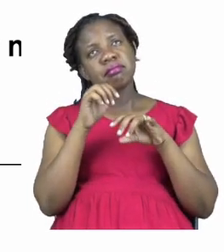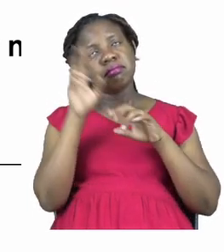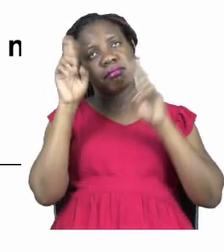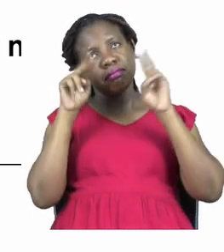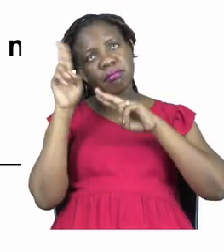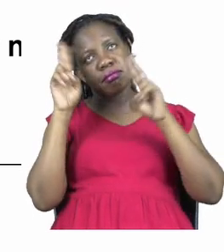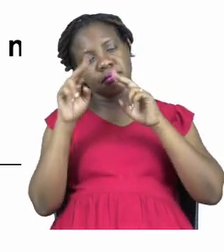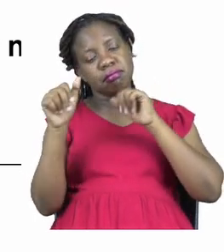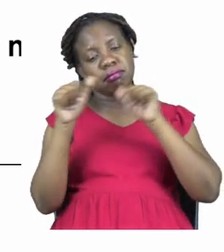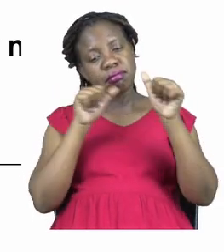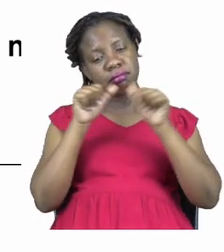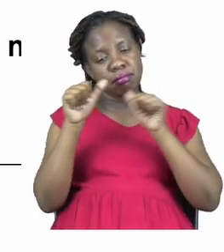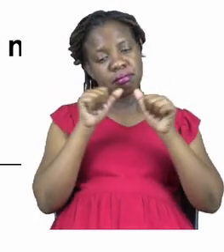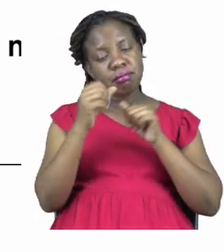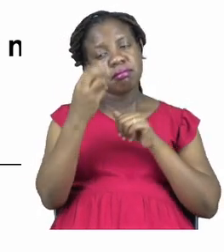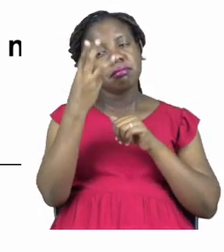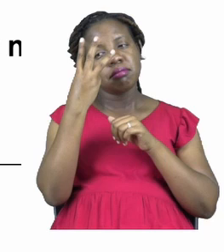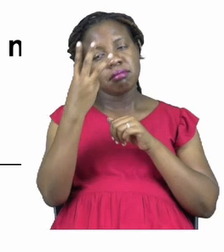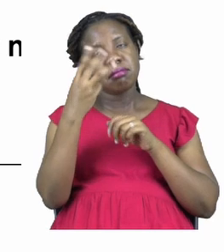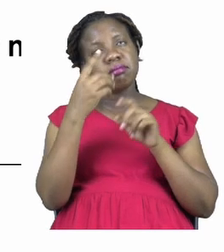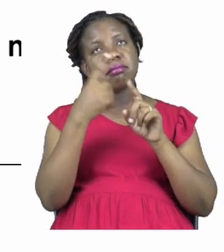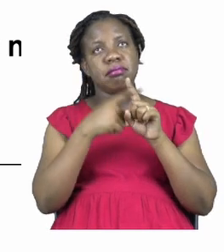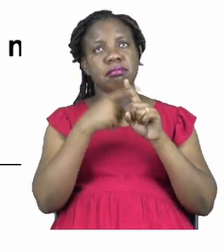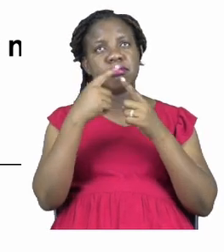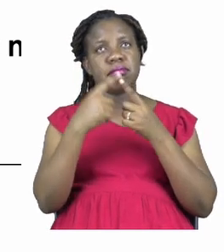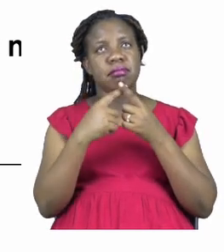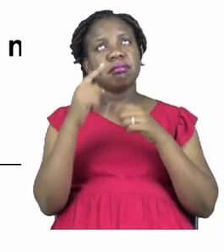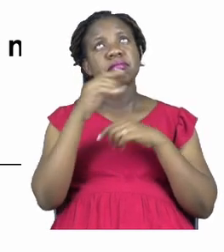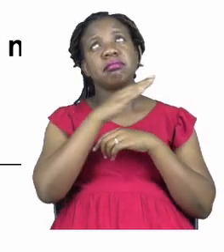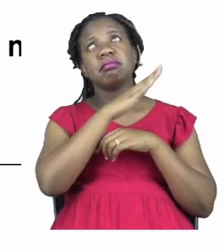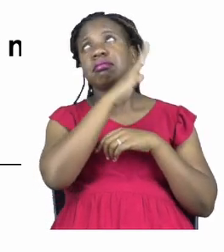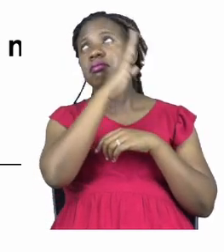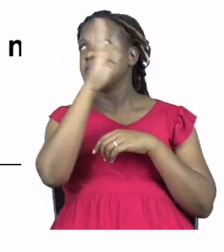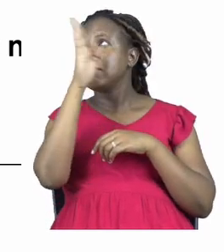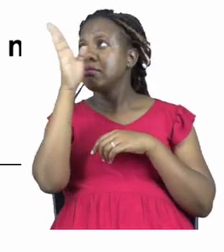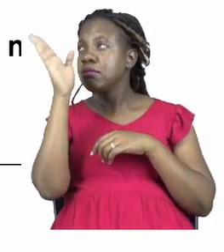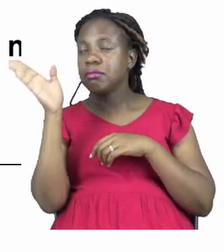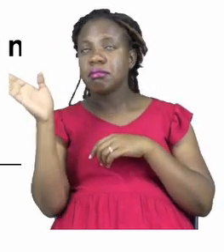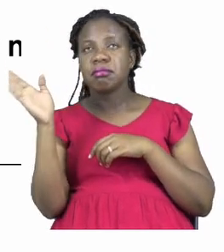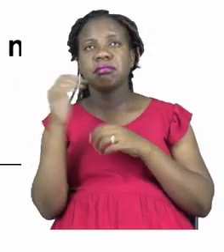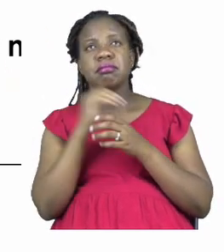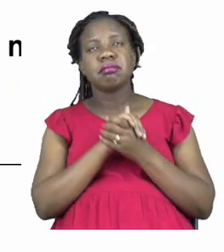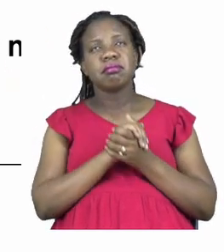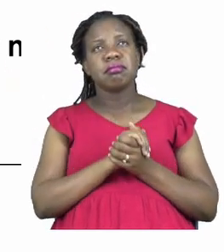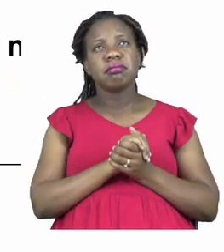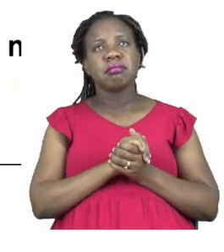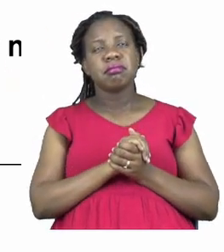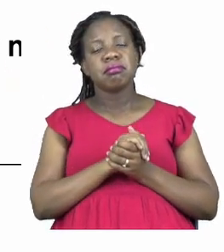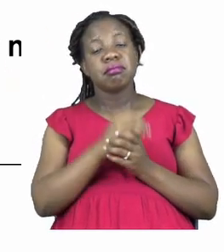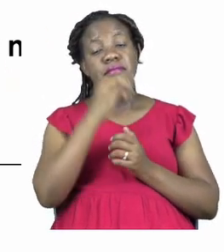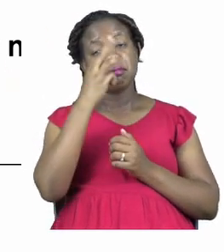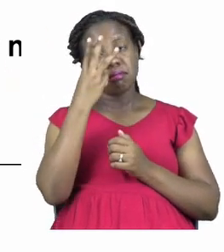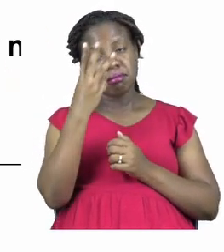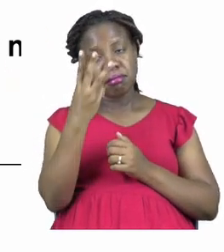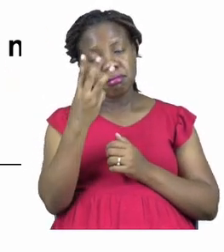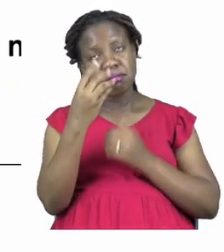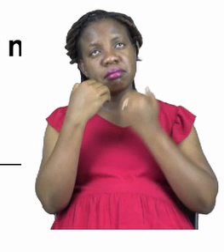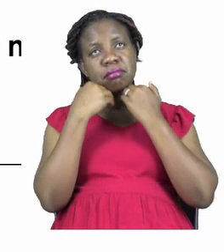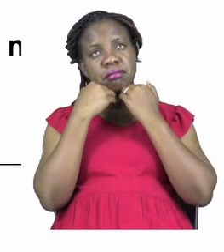So 3 is a very important number as well. Now, if we want to say